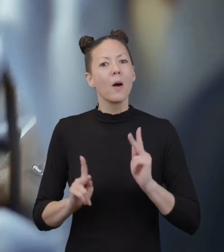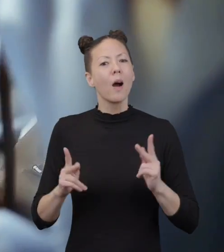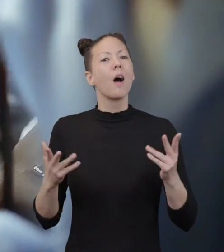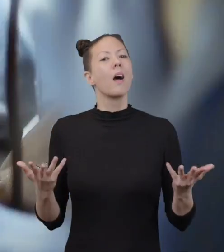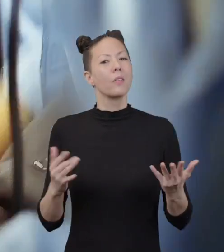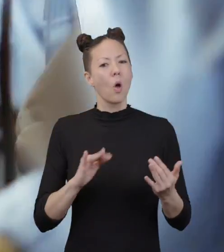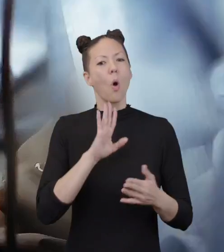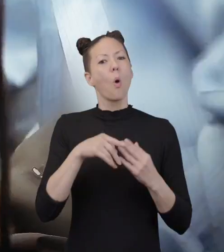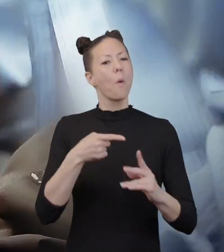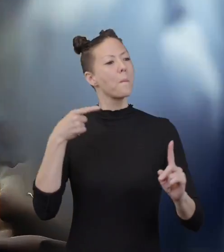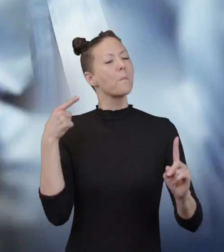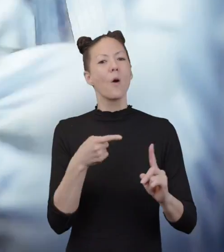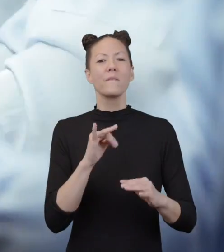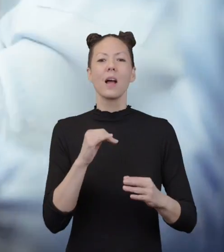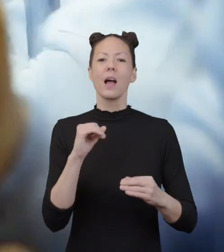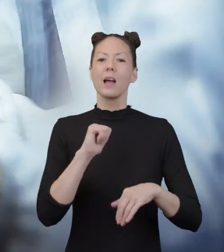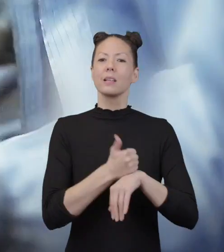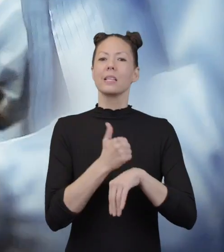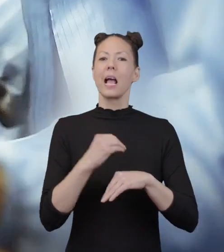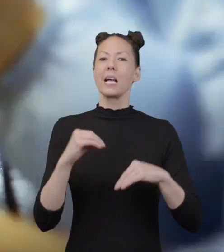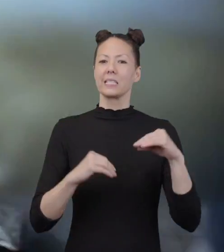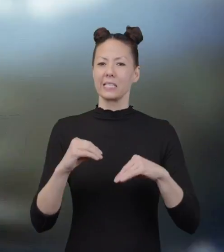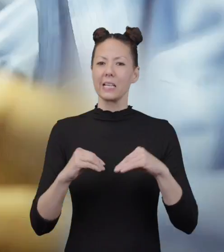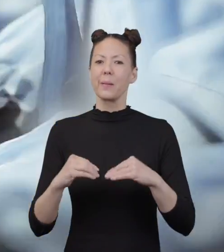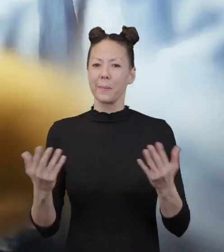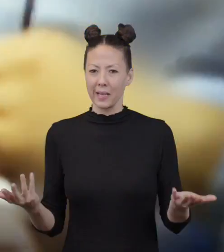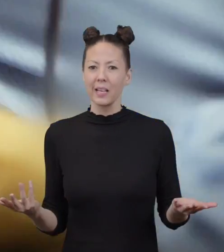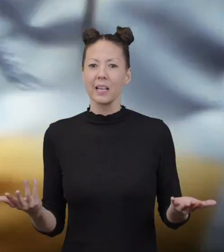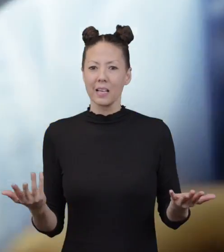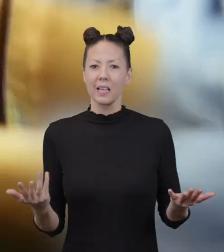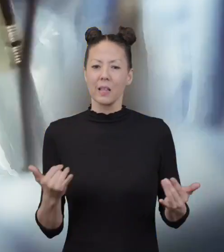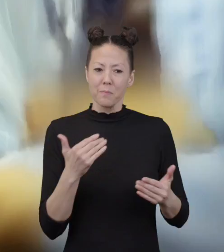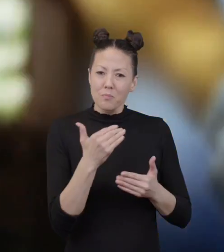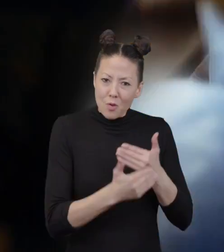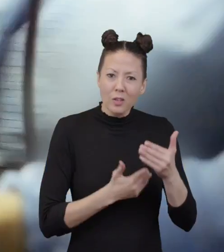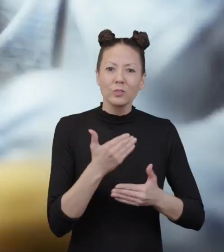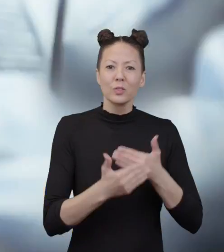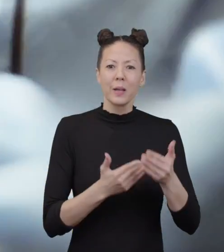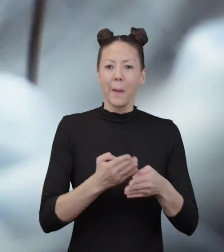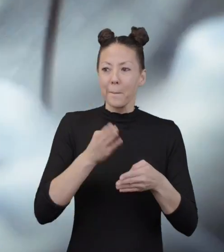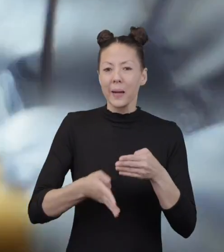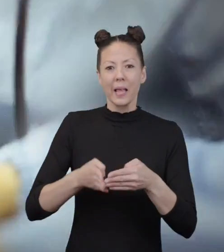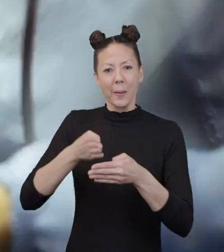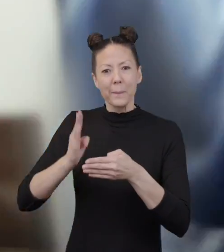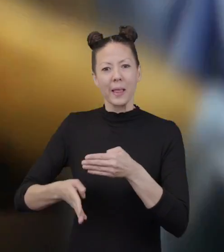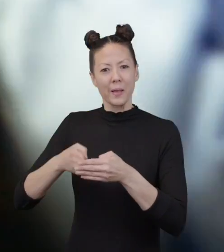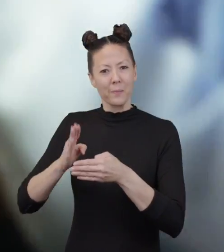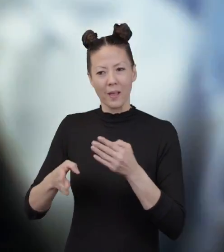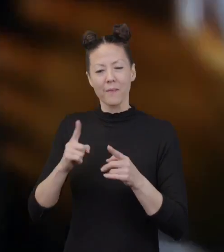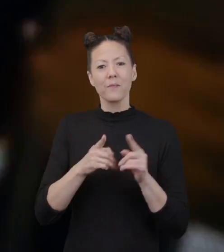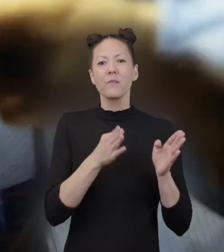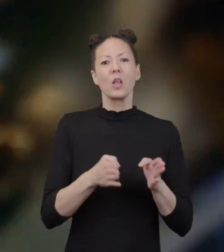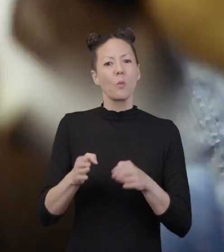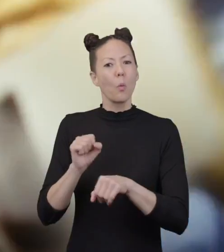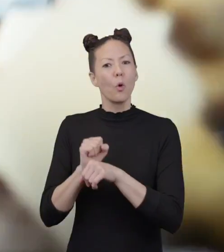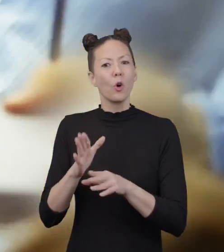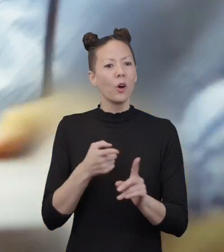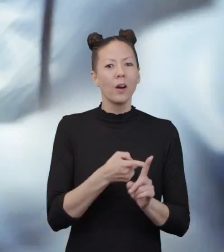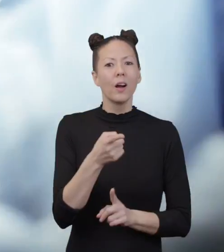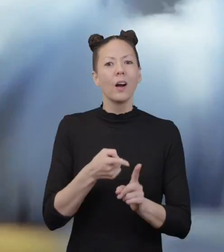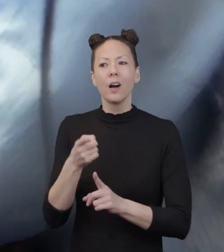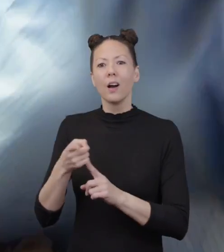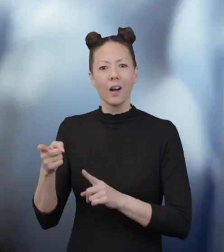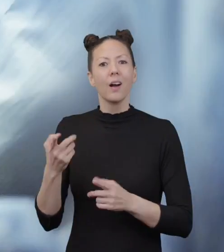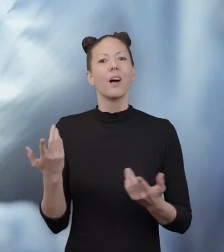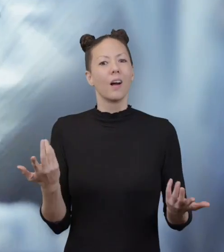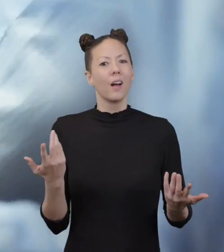of an assembly line is that the parts or processes for a product are completed in a sequence by individual workers.